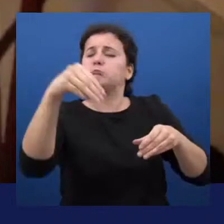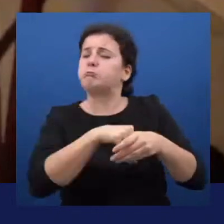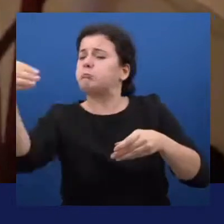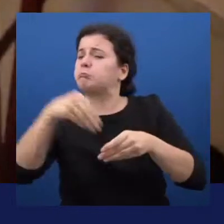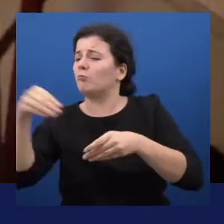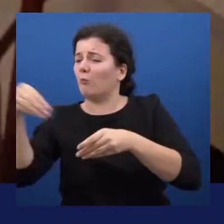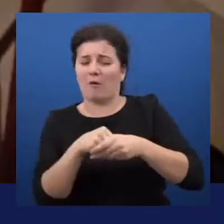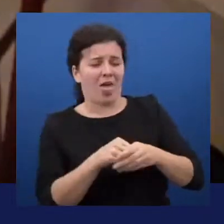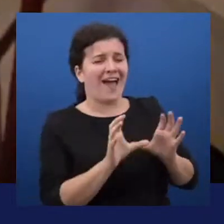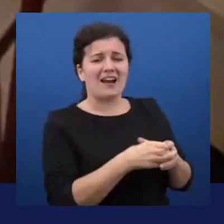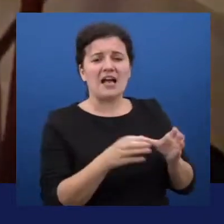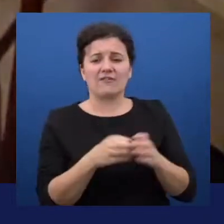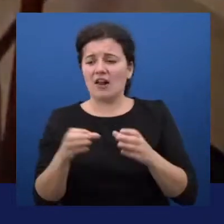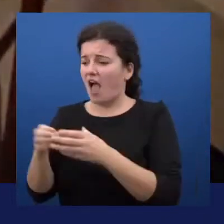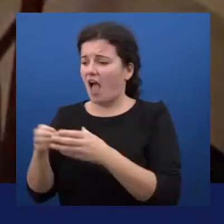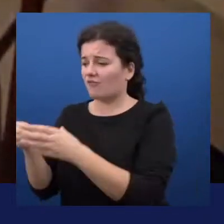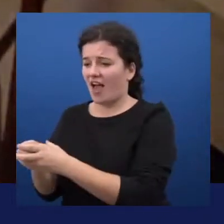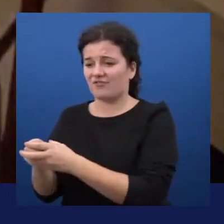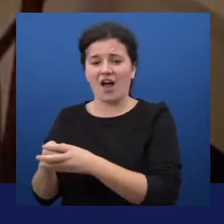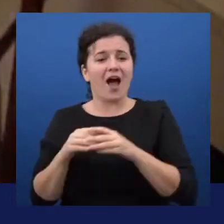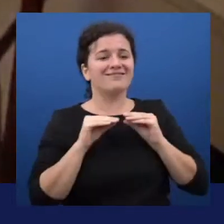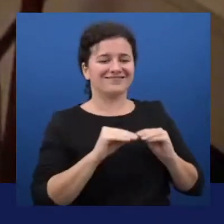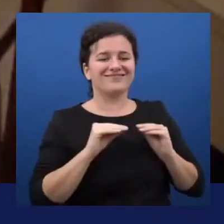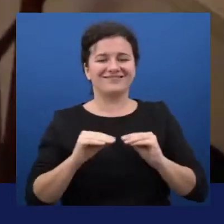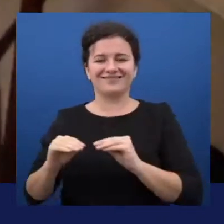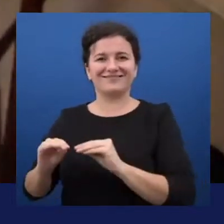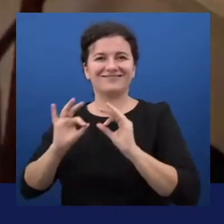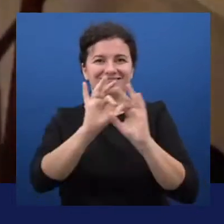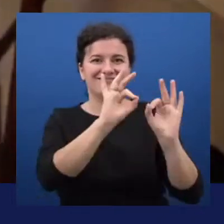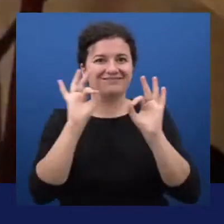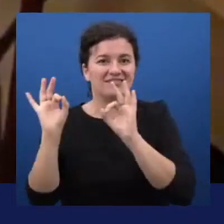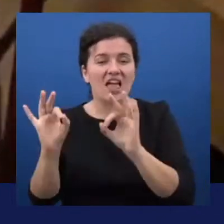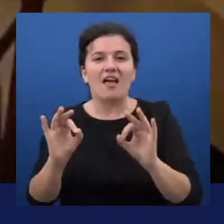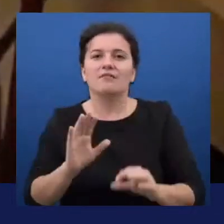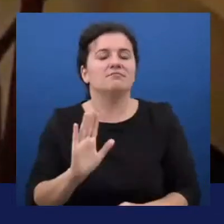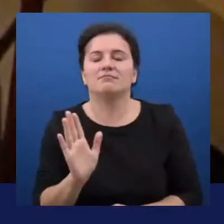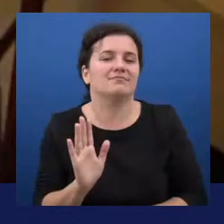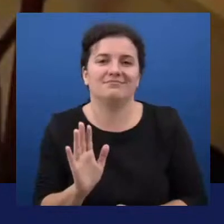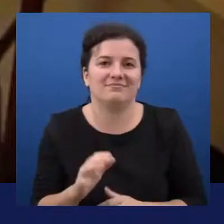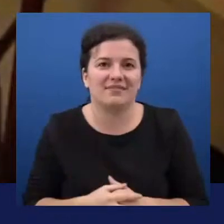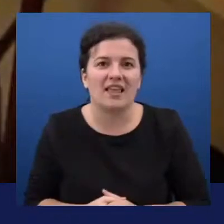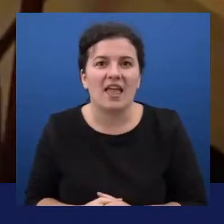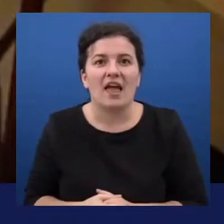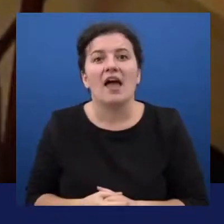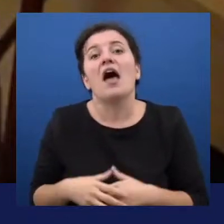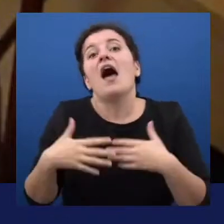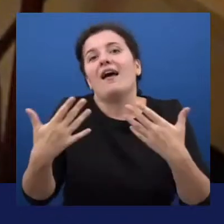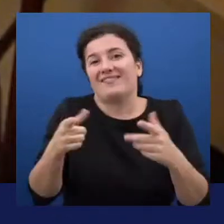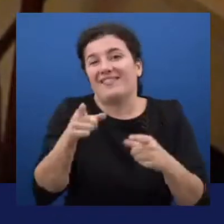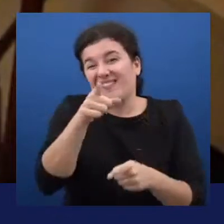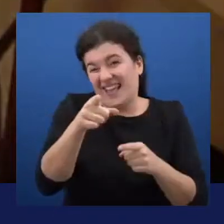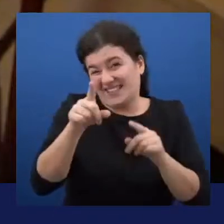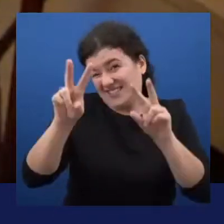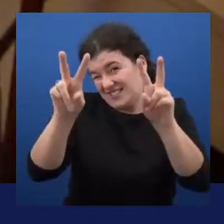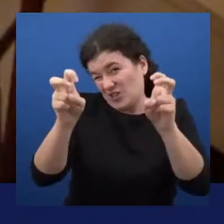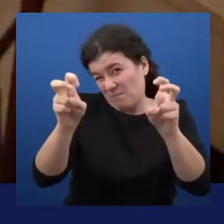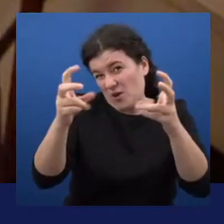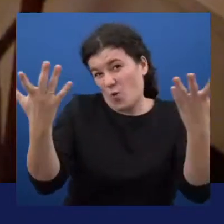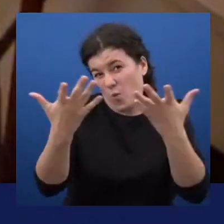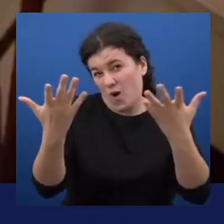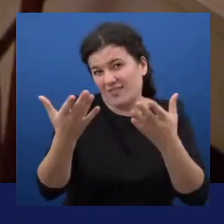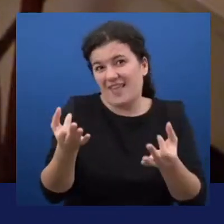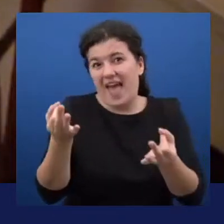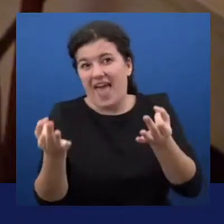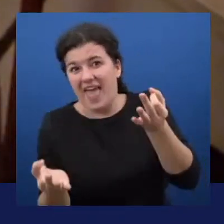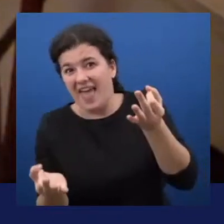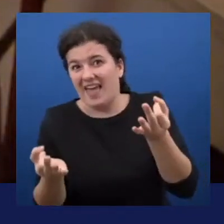so you can recognize the customer. But I think this is a nice ethical question. Yeah, would it be